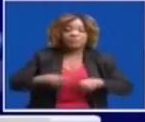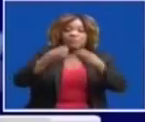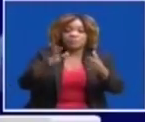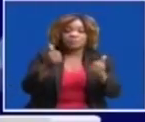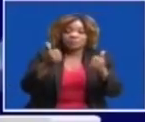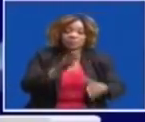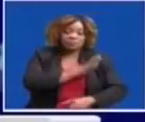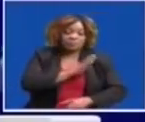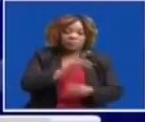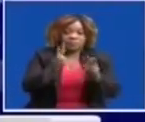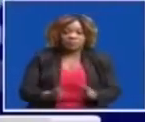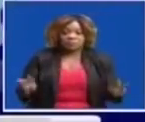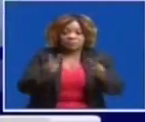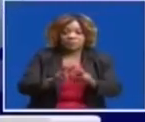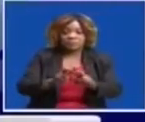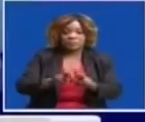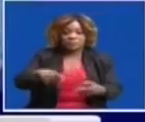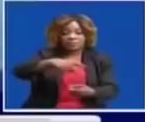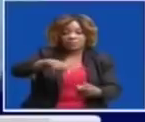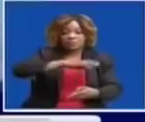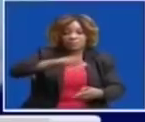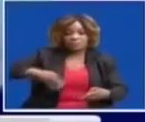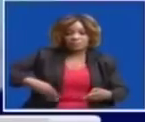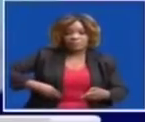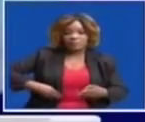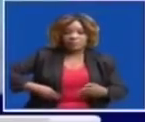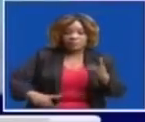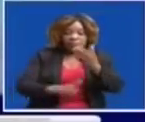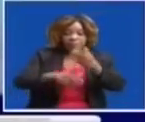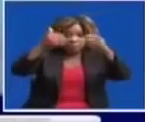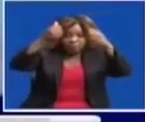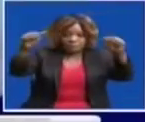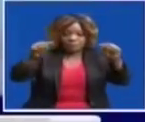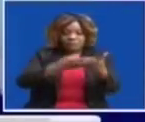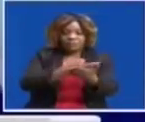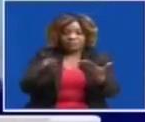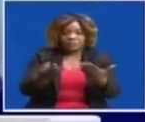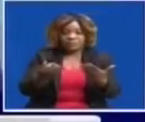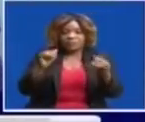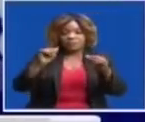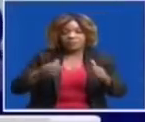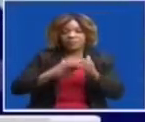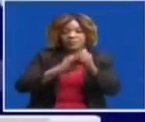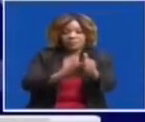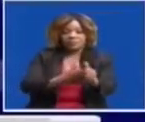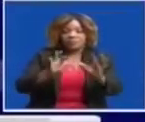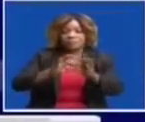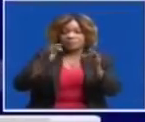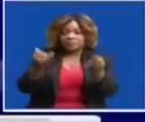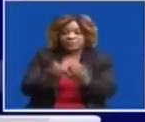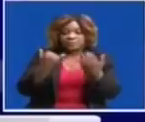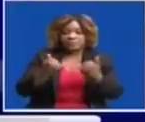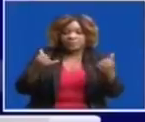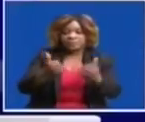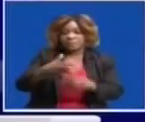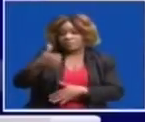good morals and values among its members. Mrs. Wina says a failure to do so could lead to weak family institutions